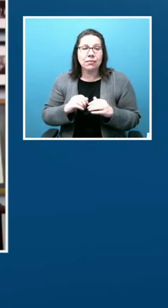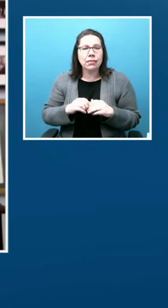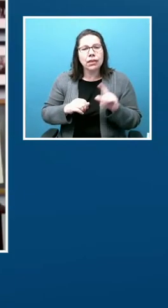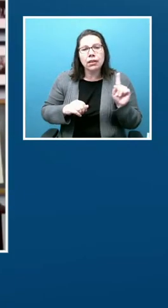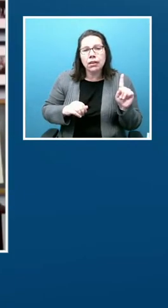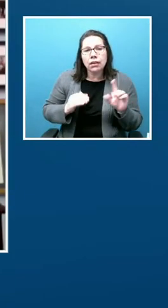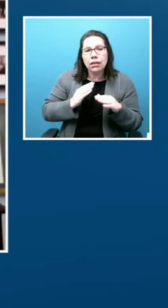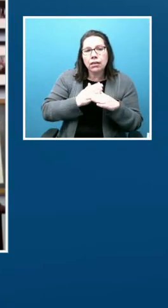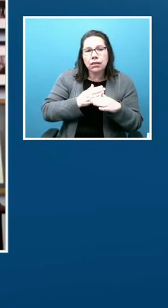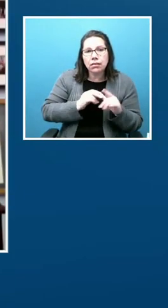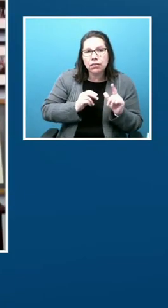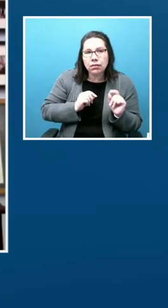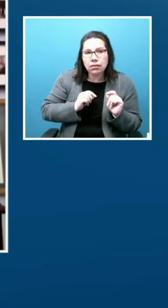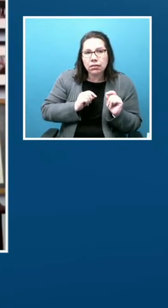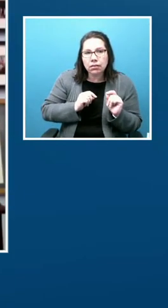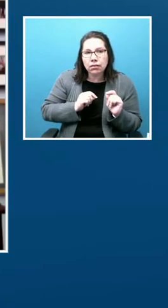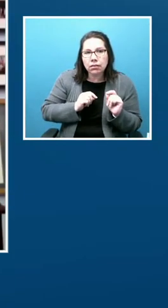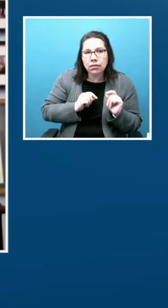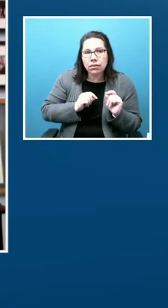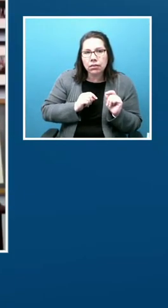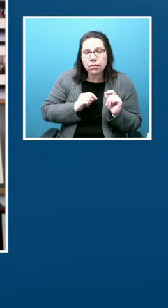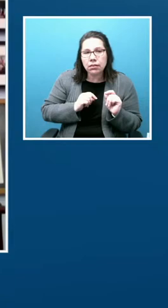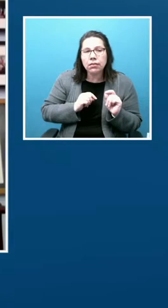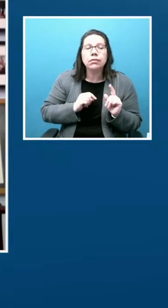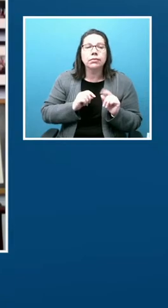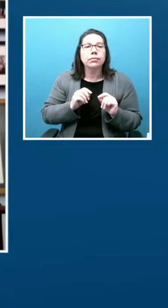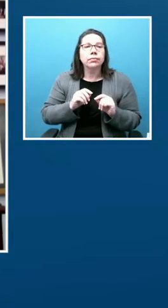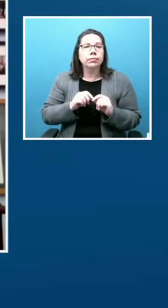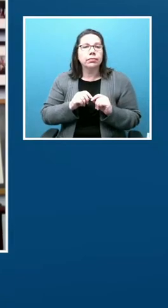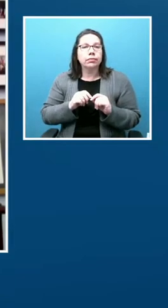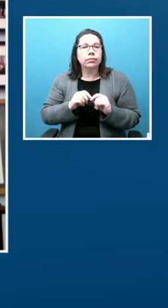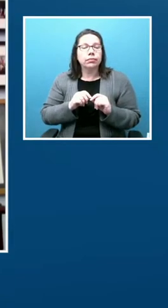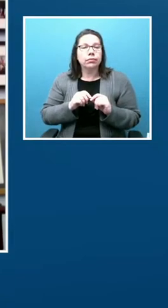I think I want to call somebody. Okay.